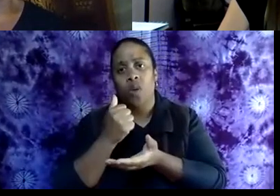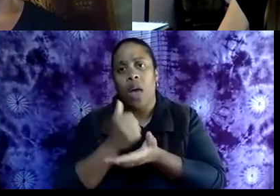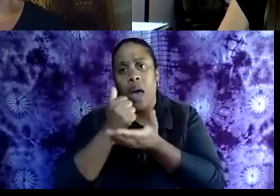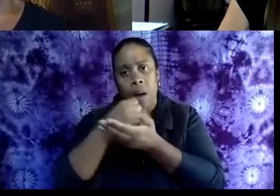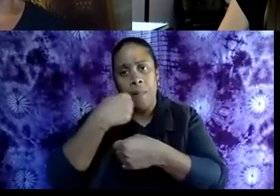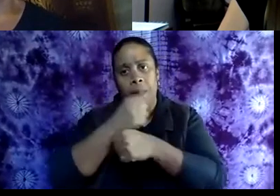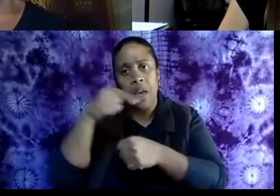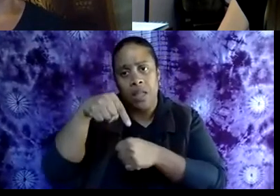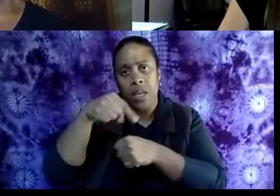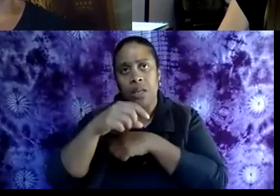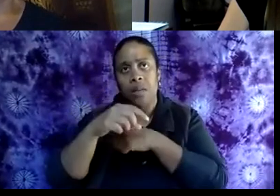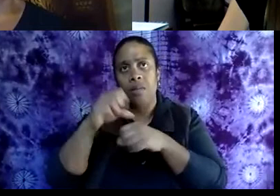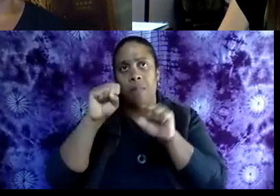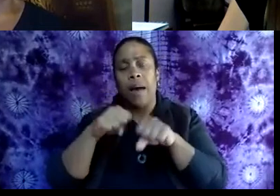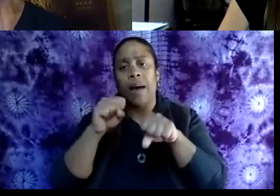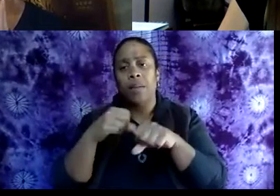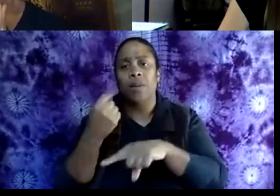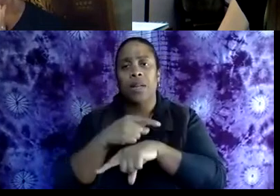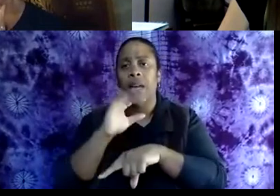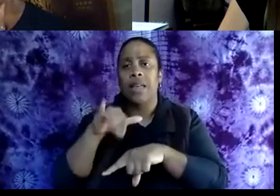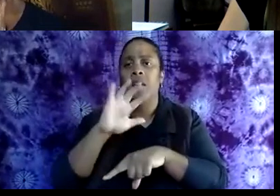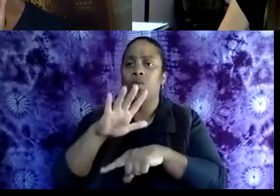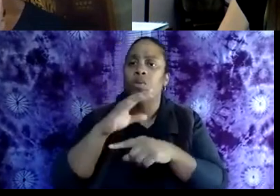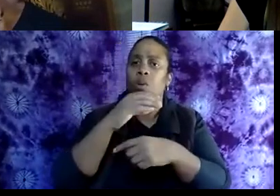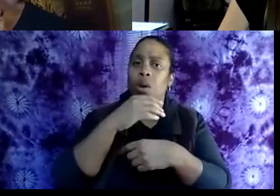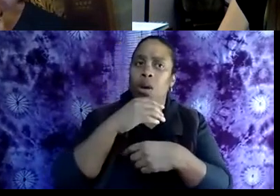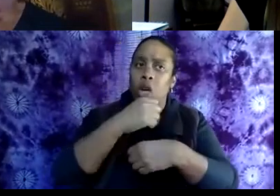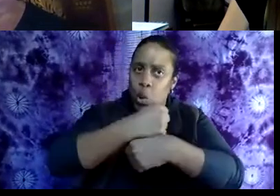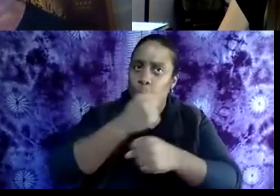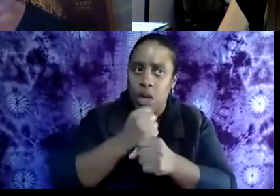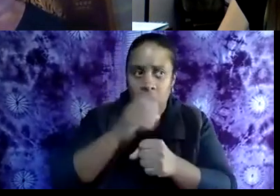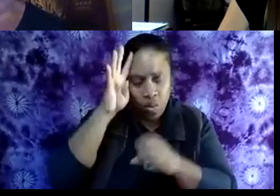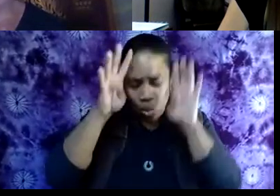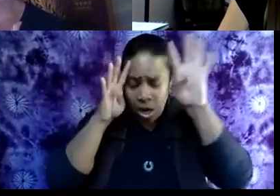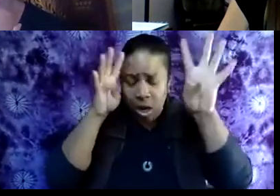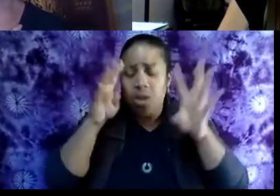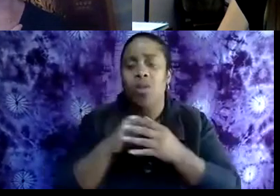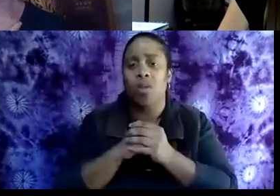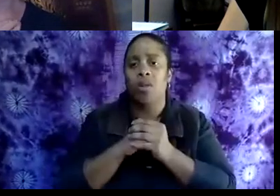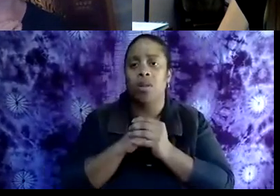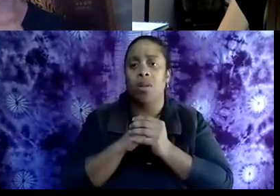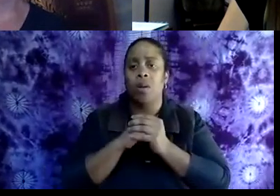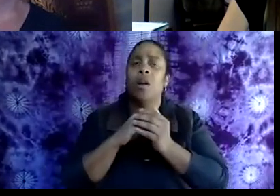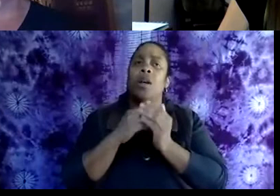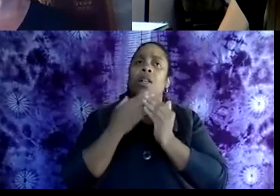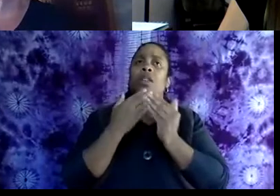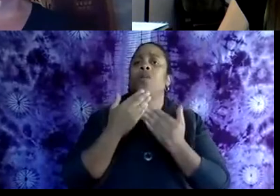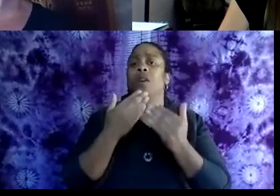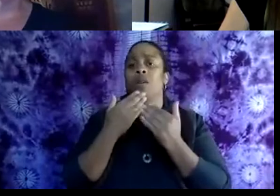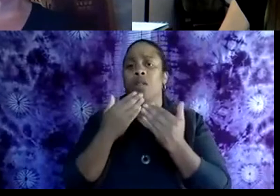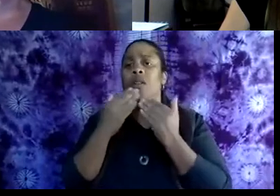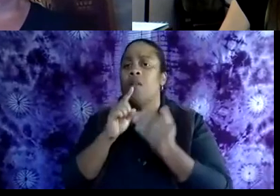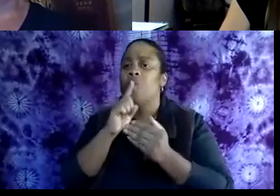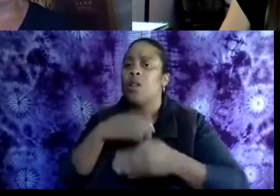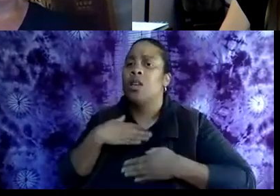creation. That is you, the divine, acting in this way, or whatever you would call that. Just thank you, thank you, thank you.